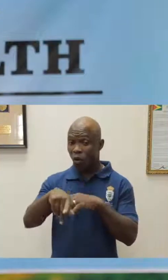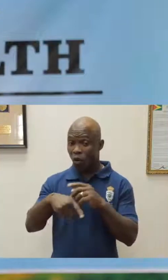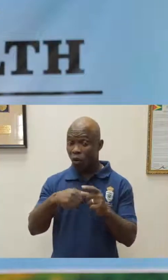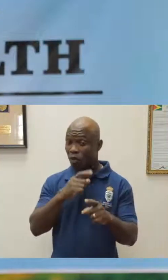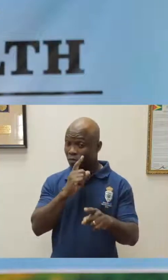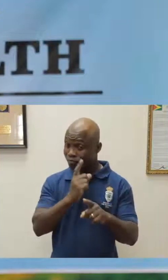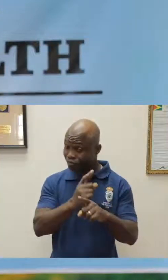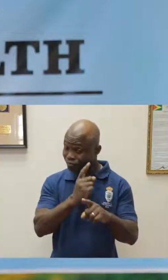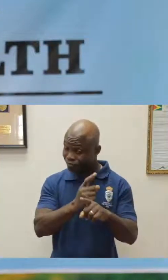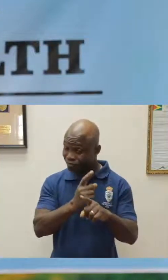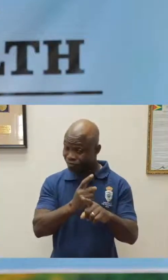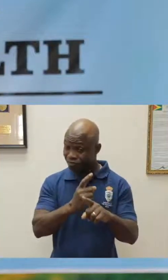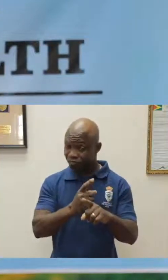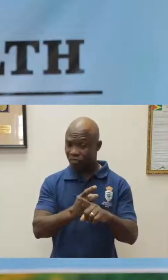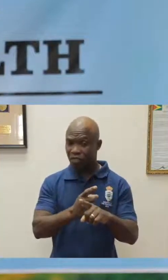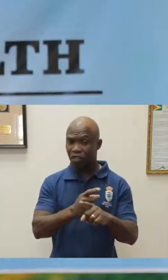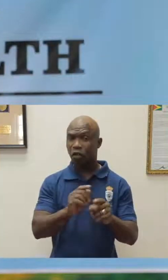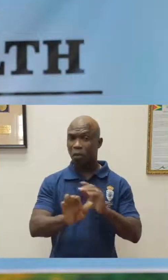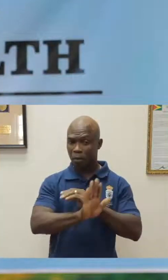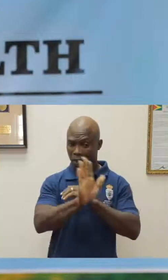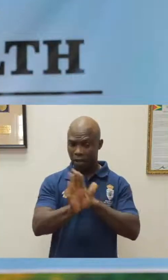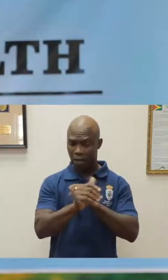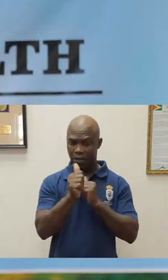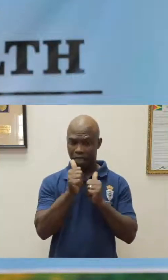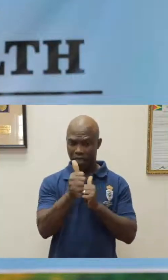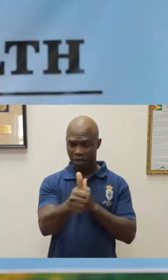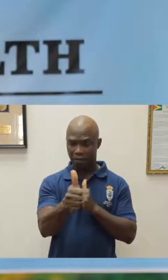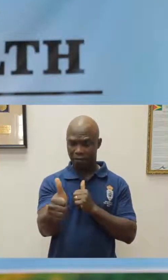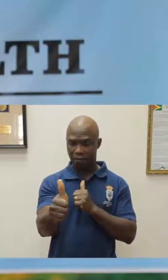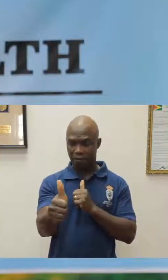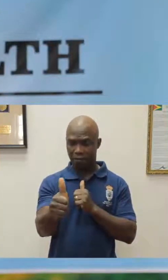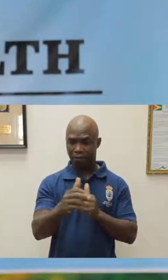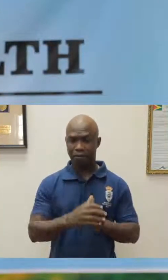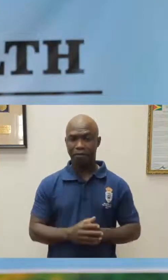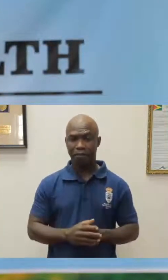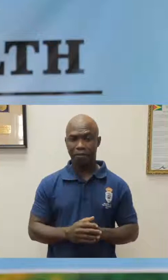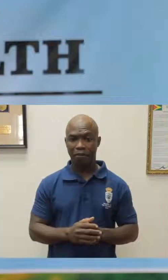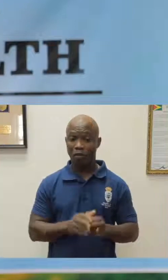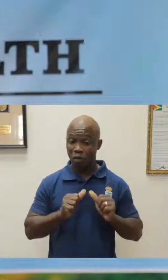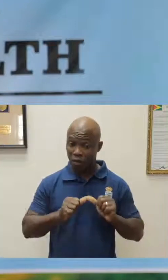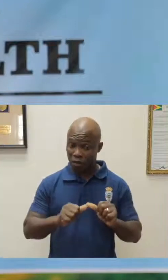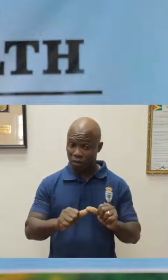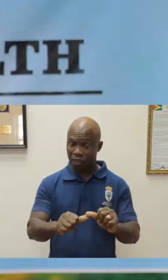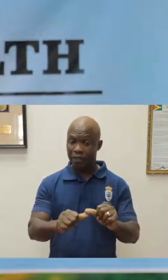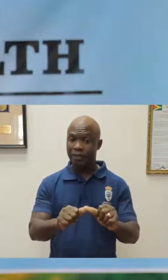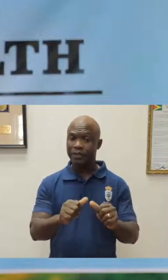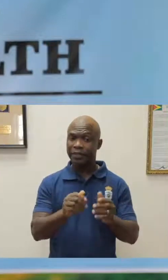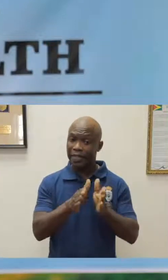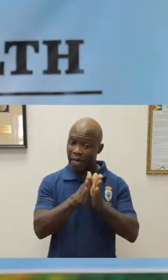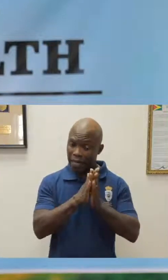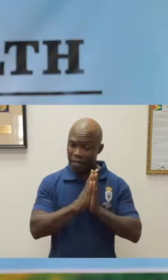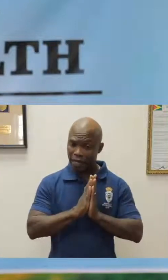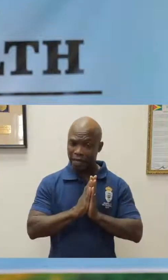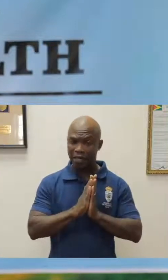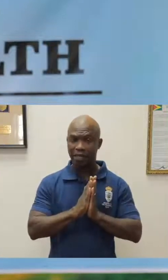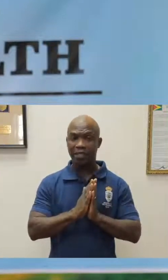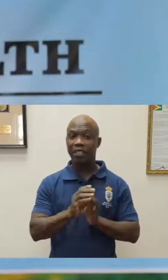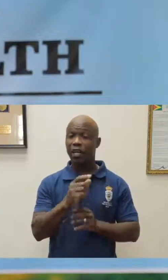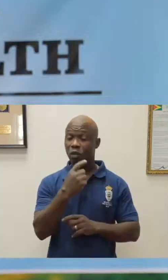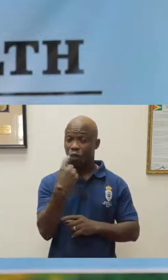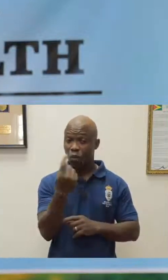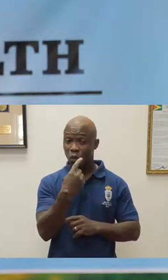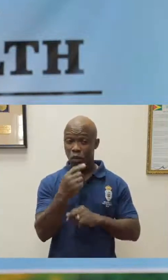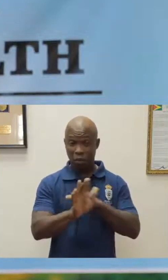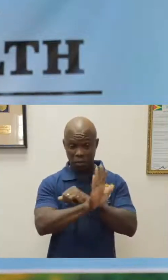the necessary precautions to protect themselves. We continue to plead that your